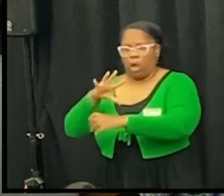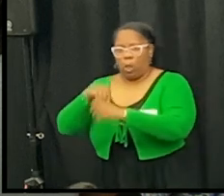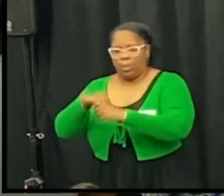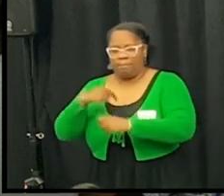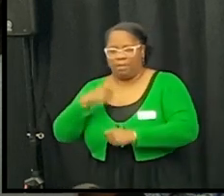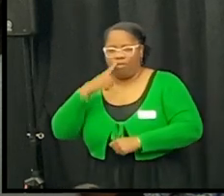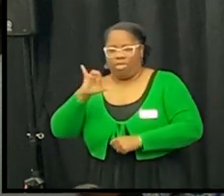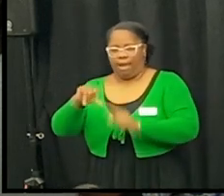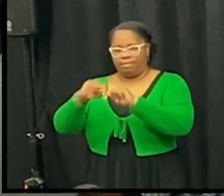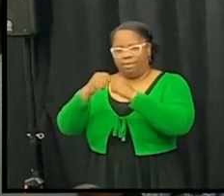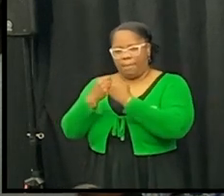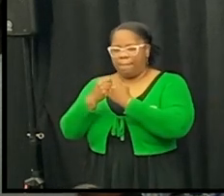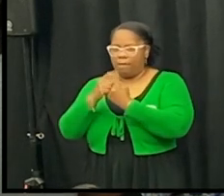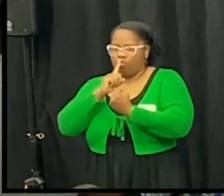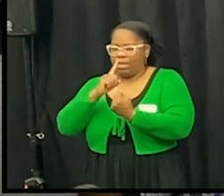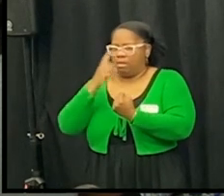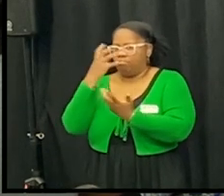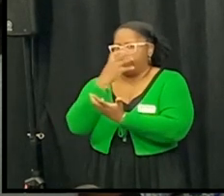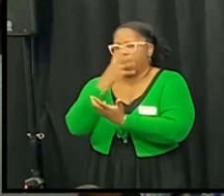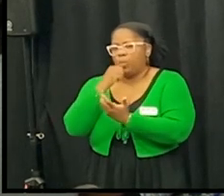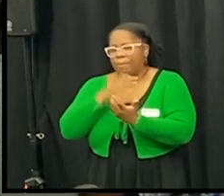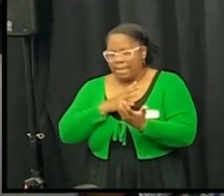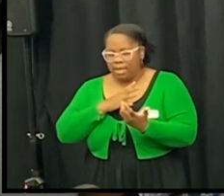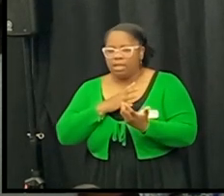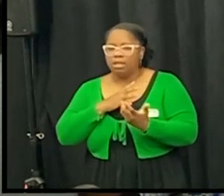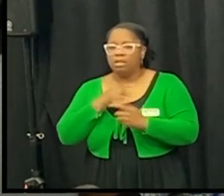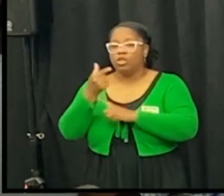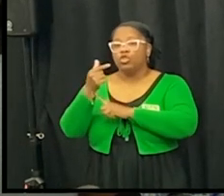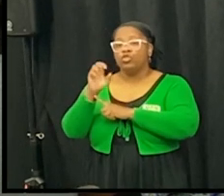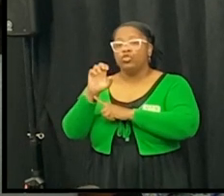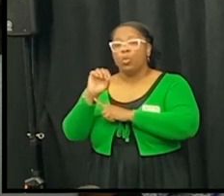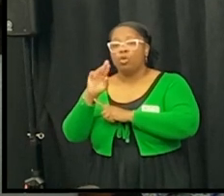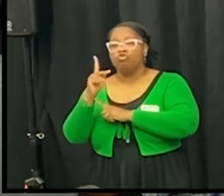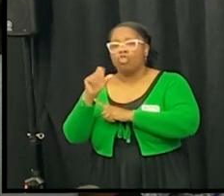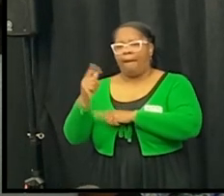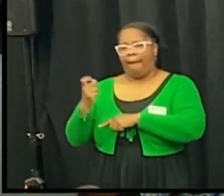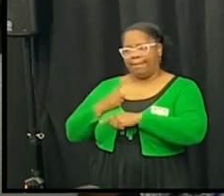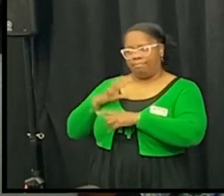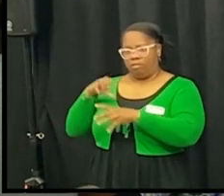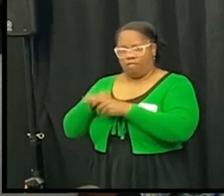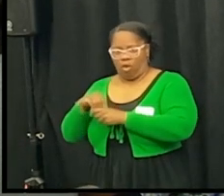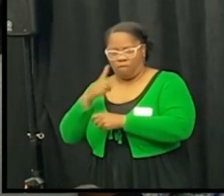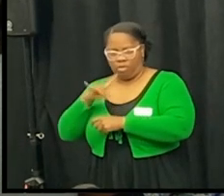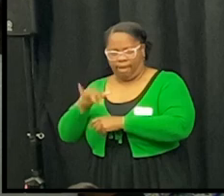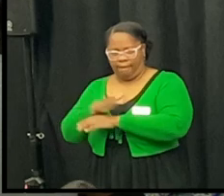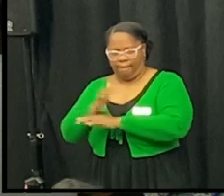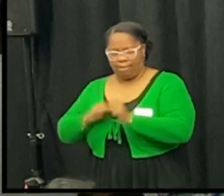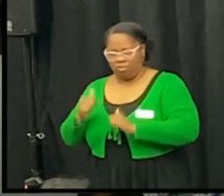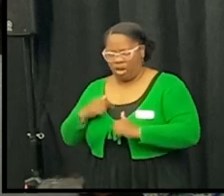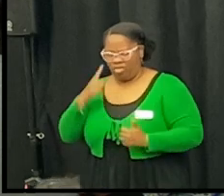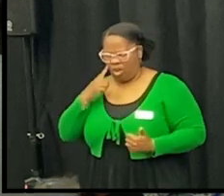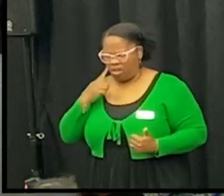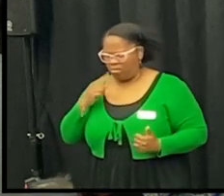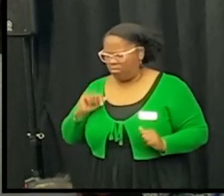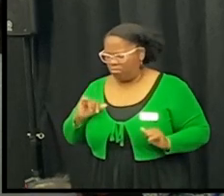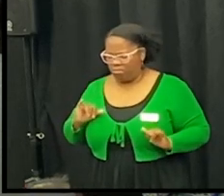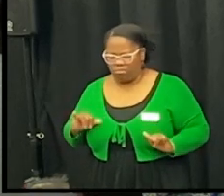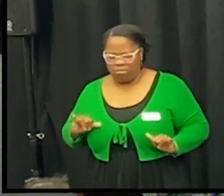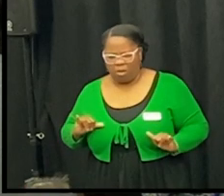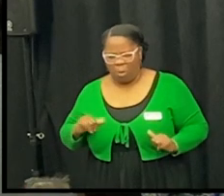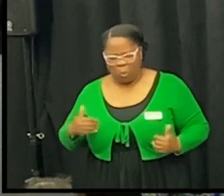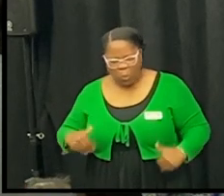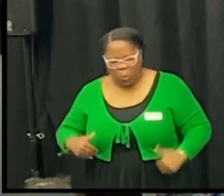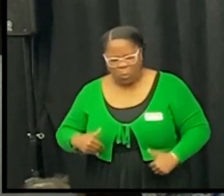in the team of like amazing women. And you know, when Georgia asked me to like be a part of that concert, I was like, oh yeah, this, like, it's really empowering.